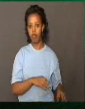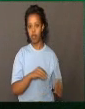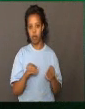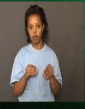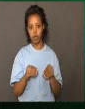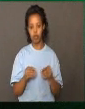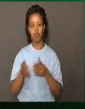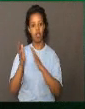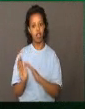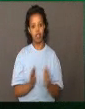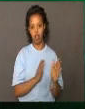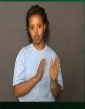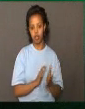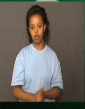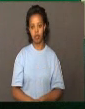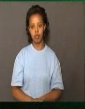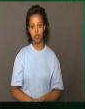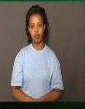Students, let's get ready.